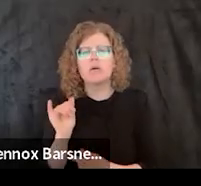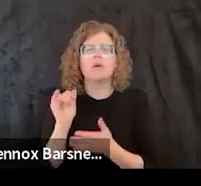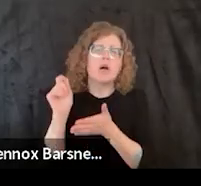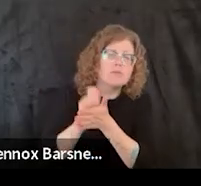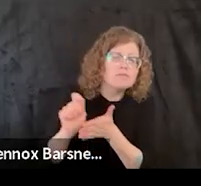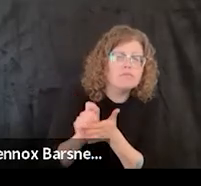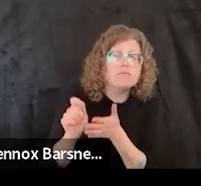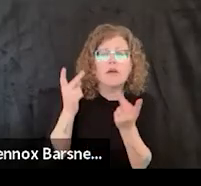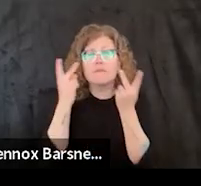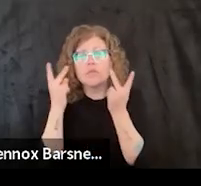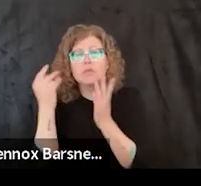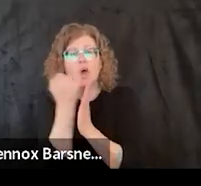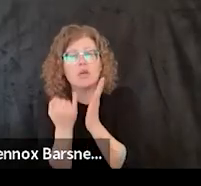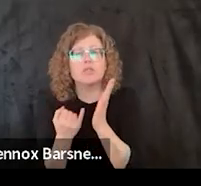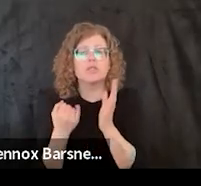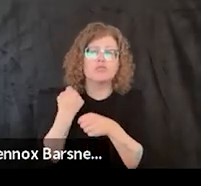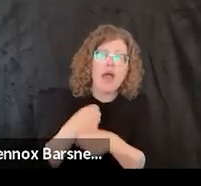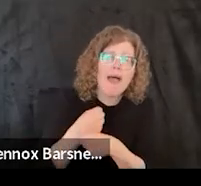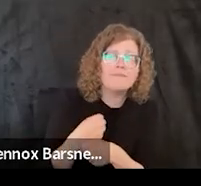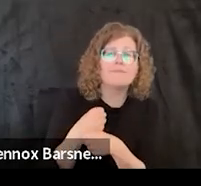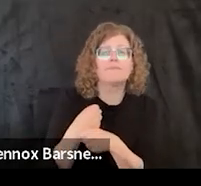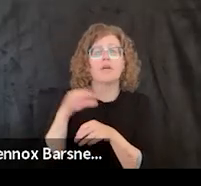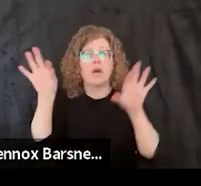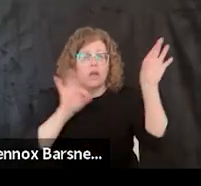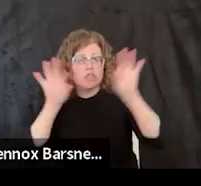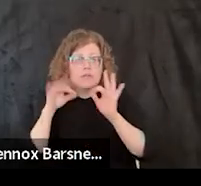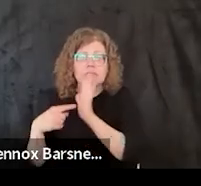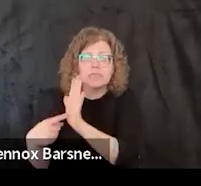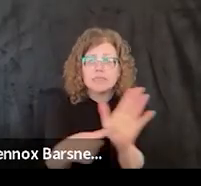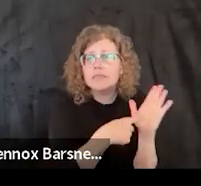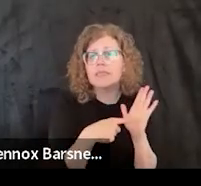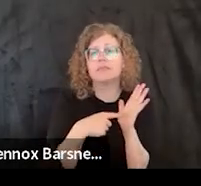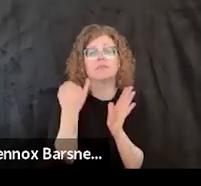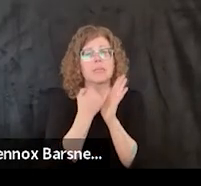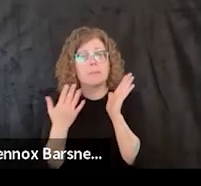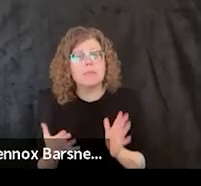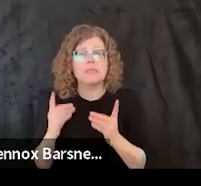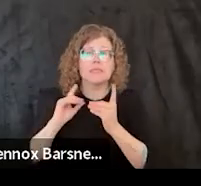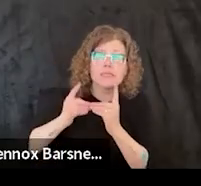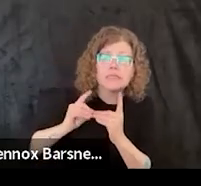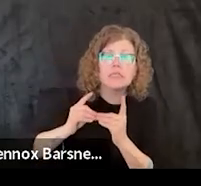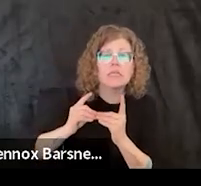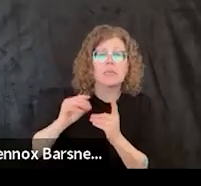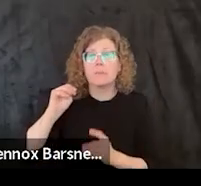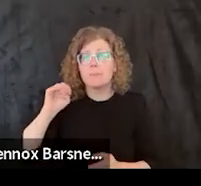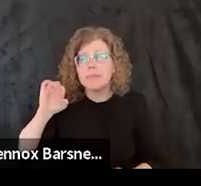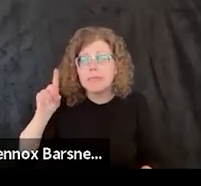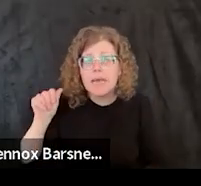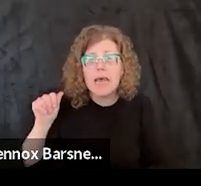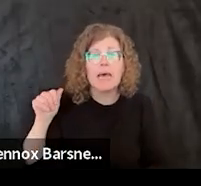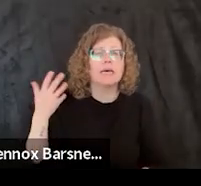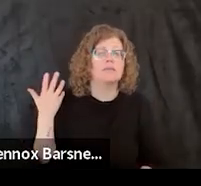craft arts, curation, public art, digital art, media arts, film, should all